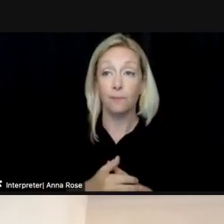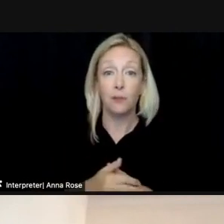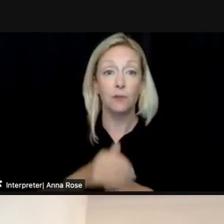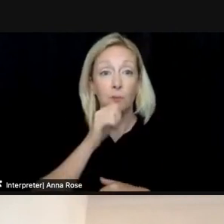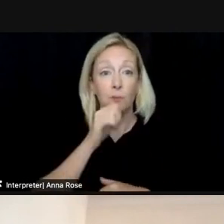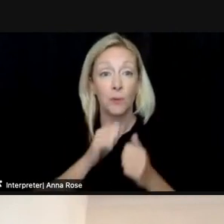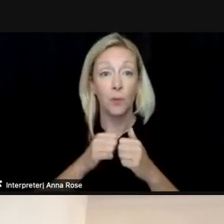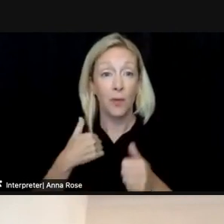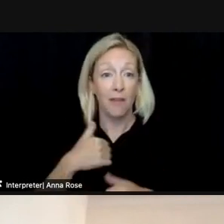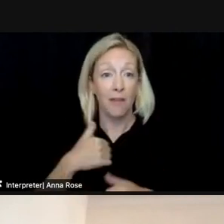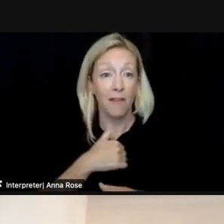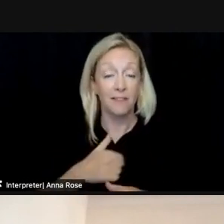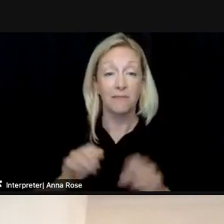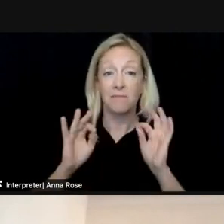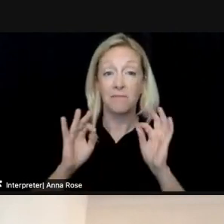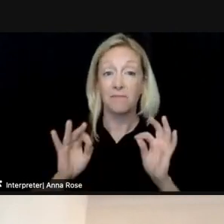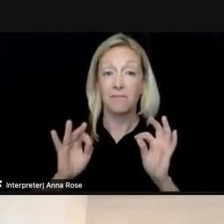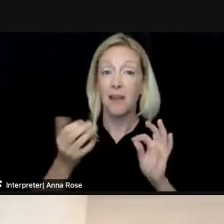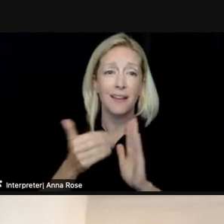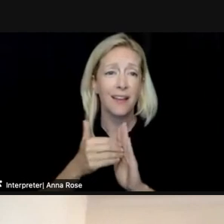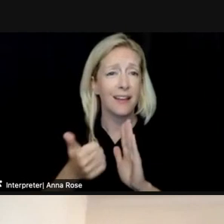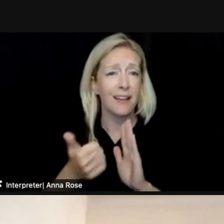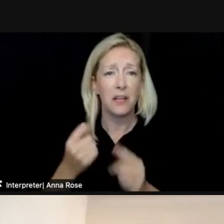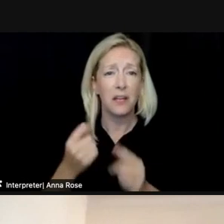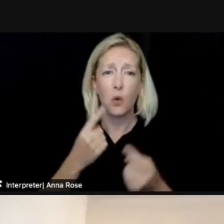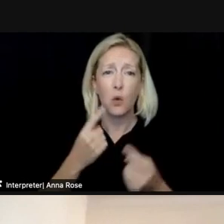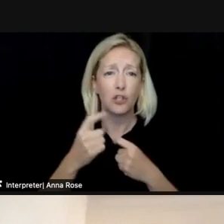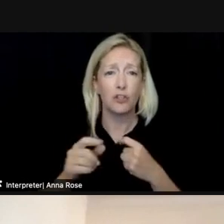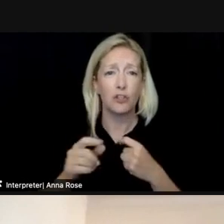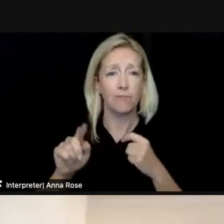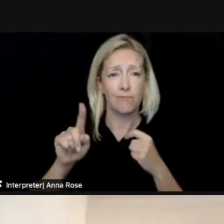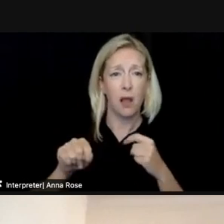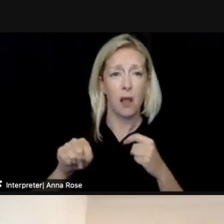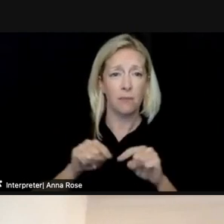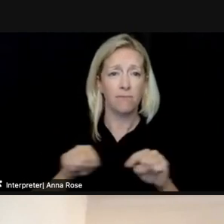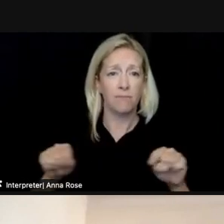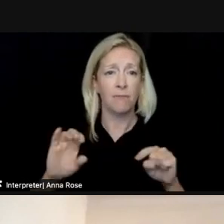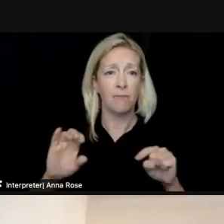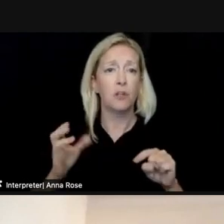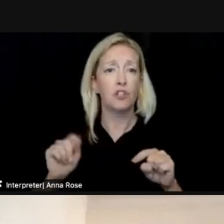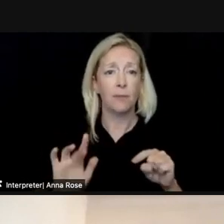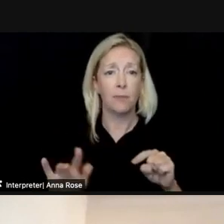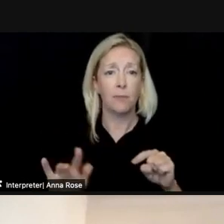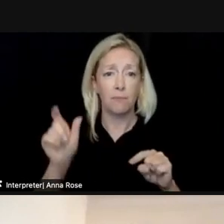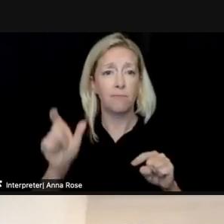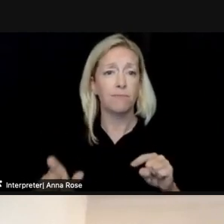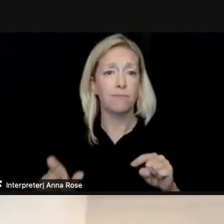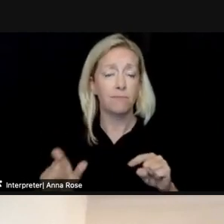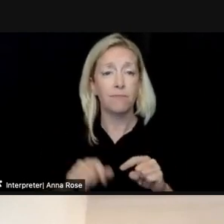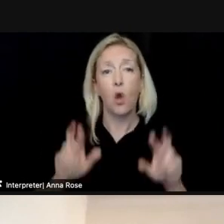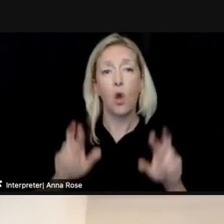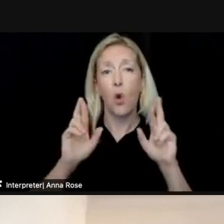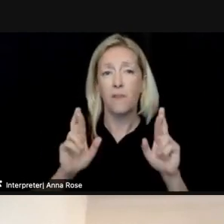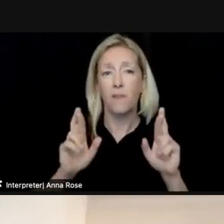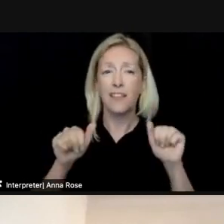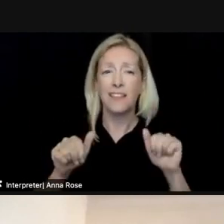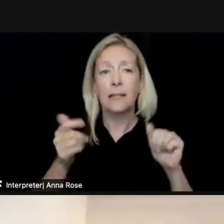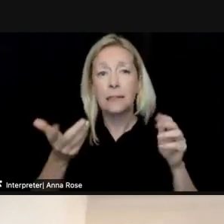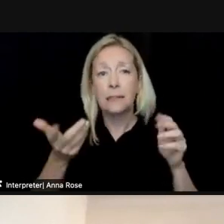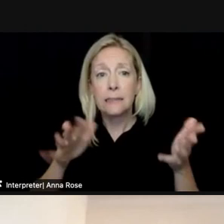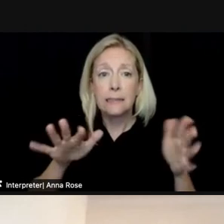us and feel free to put questions at any time in the chat box. And my hope is that we can make this a little bit